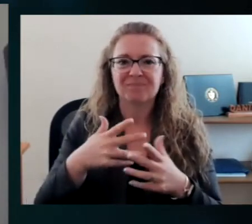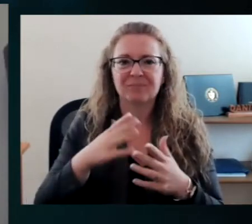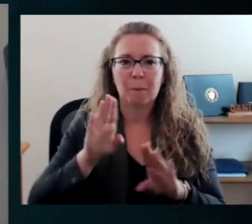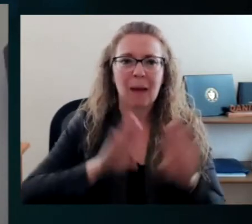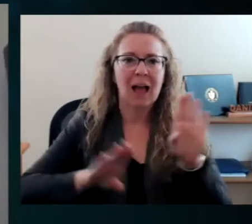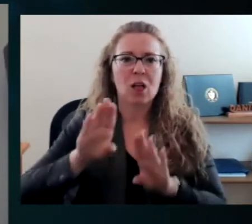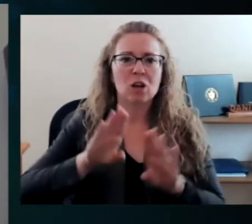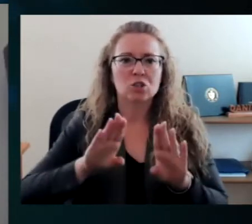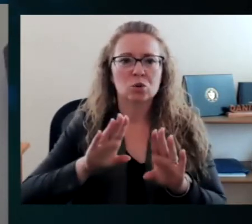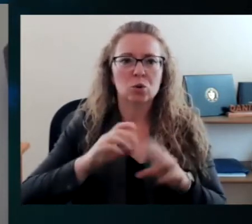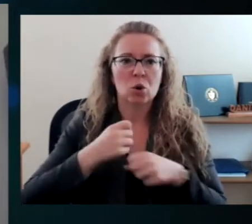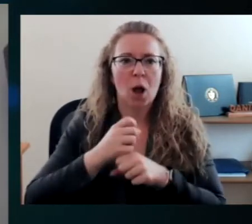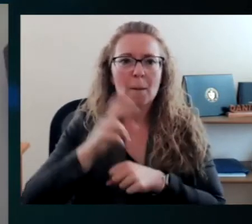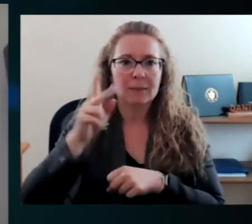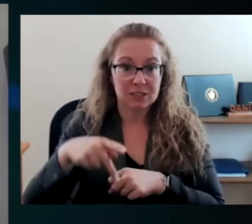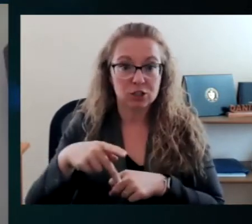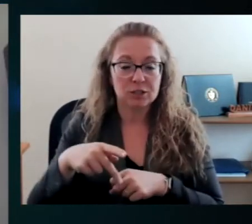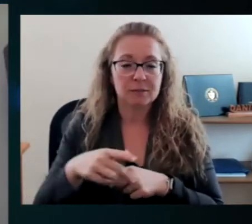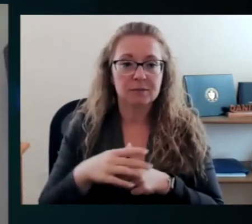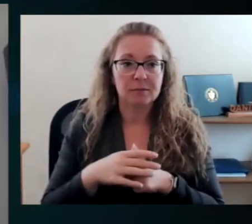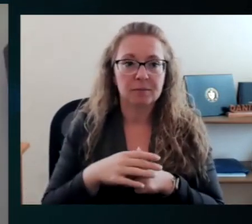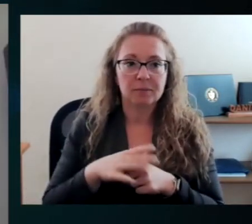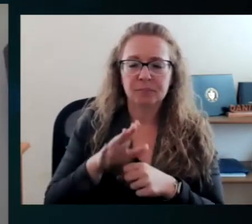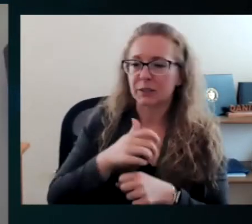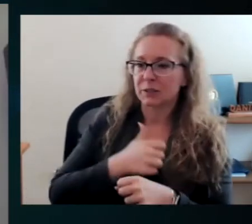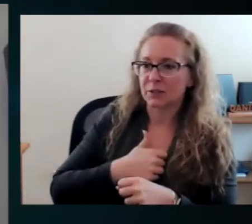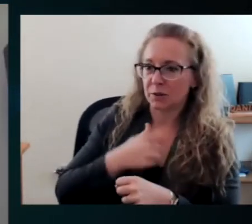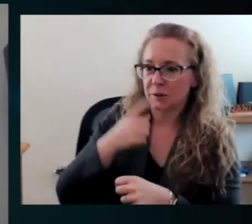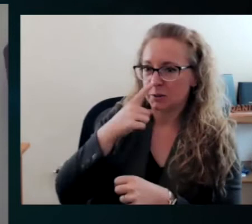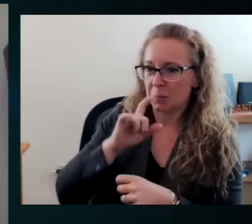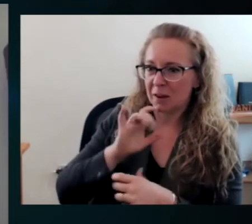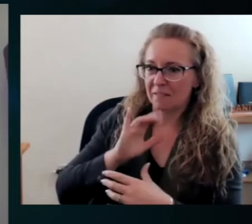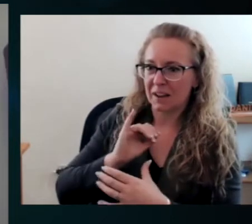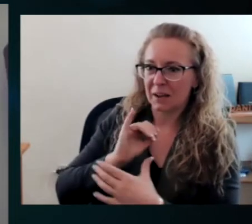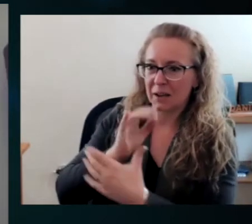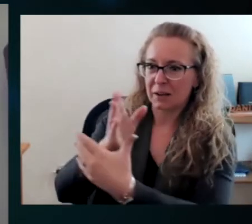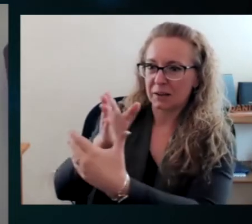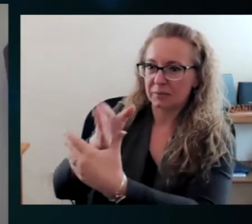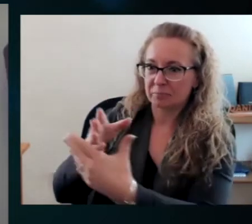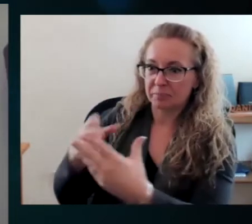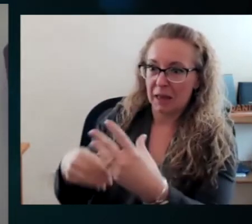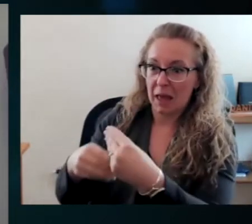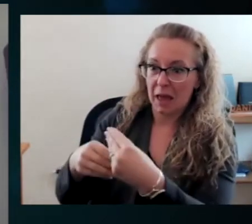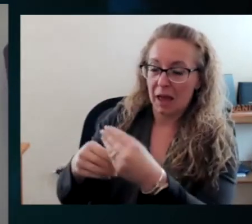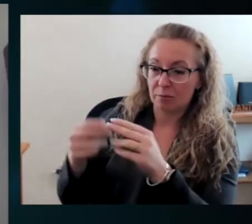in the, sorry, do you mind if I just jump in really quickly?